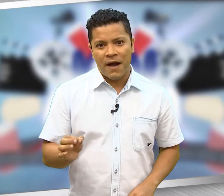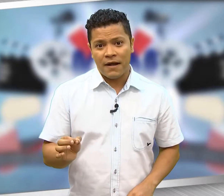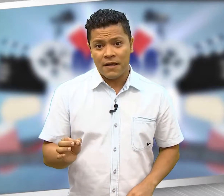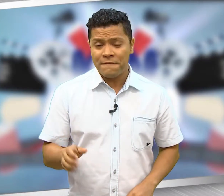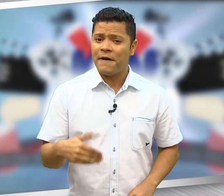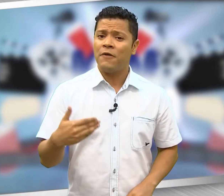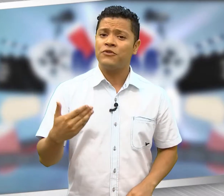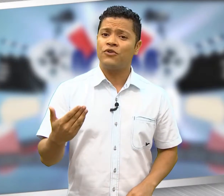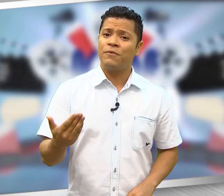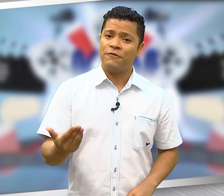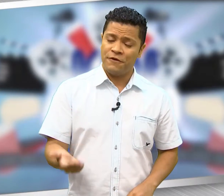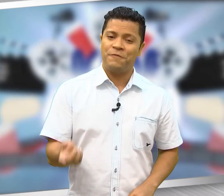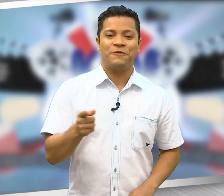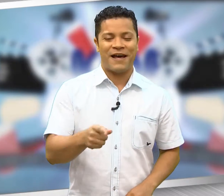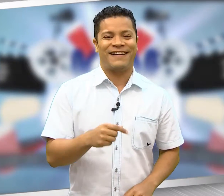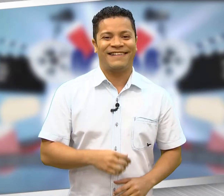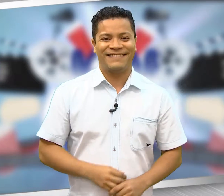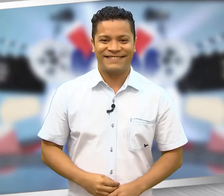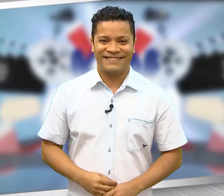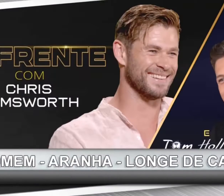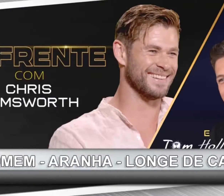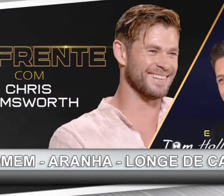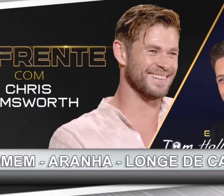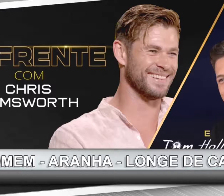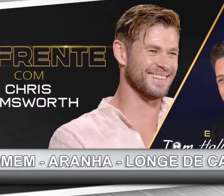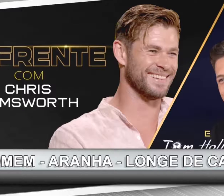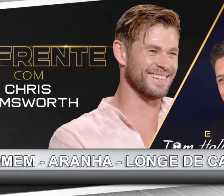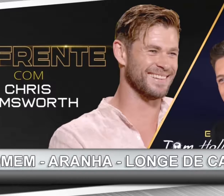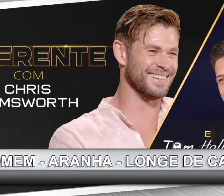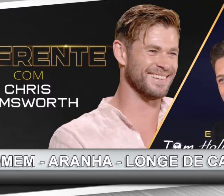Peter Parker, falam sobre o filme do Aranha.